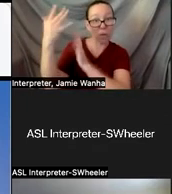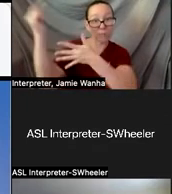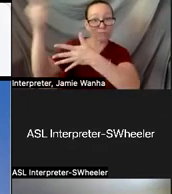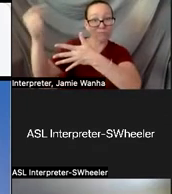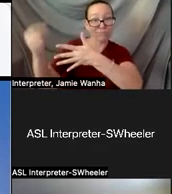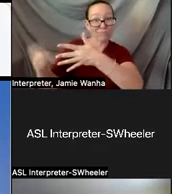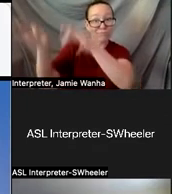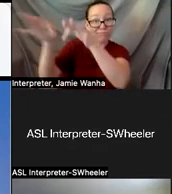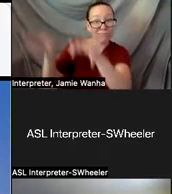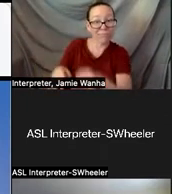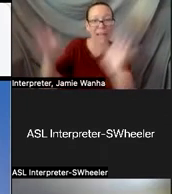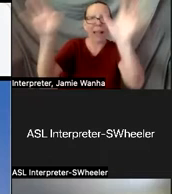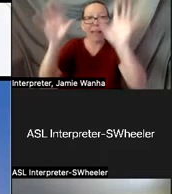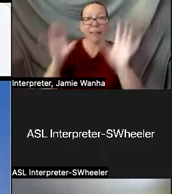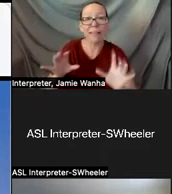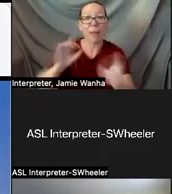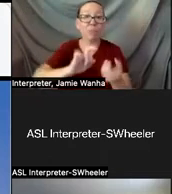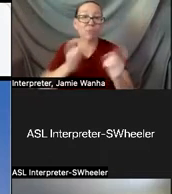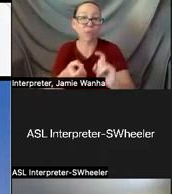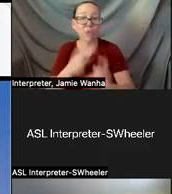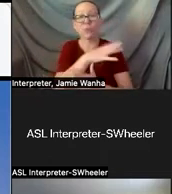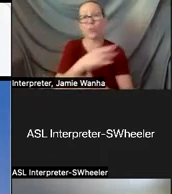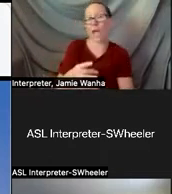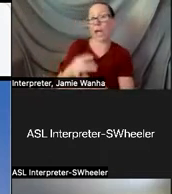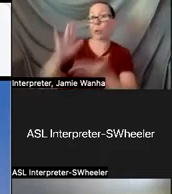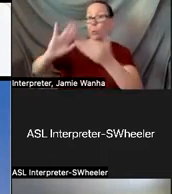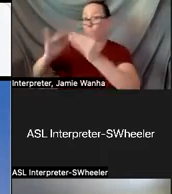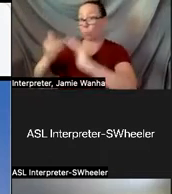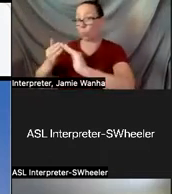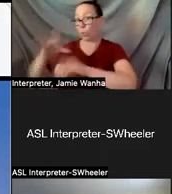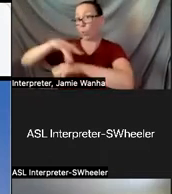climate change and community earthquake resilience.